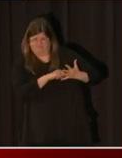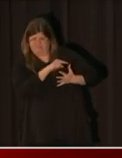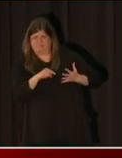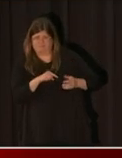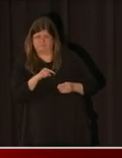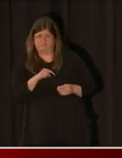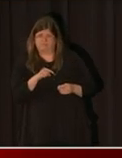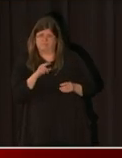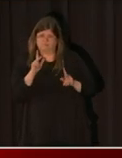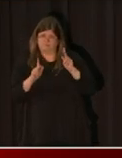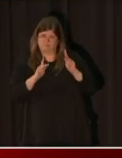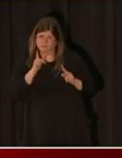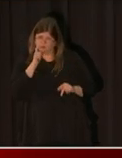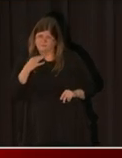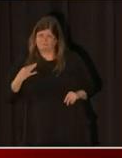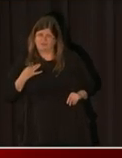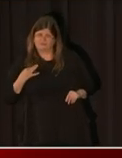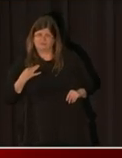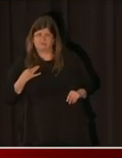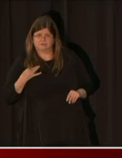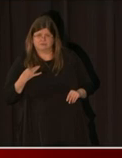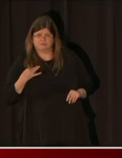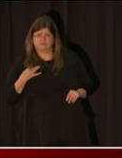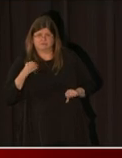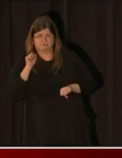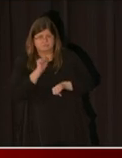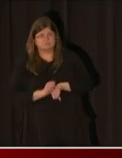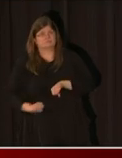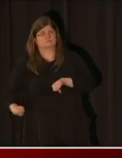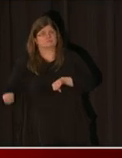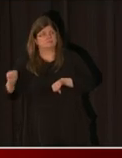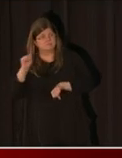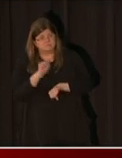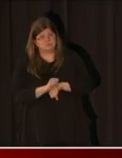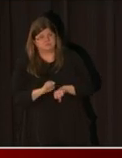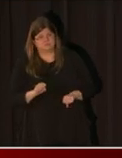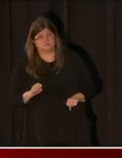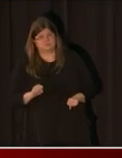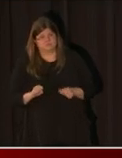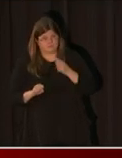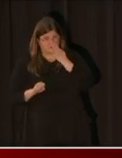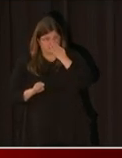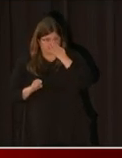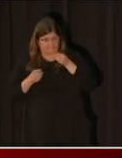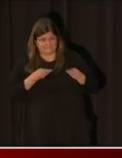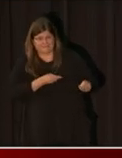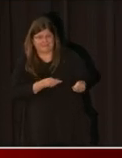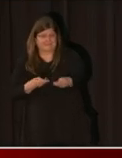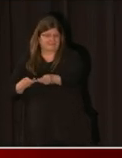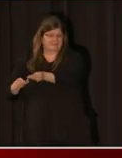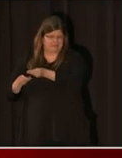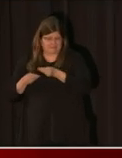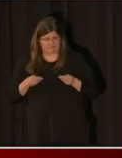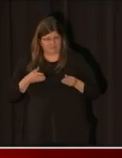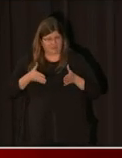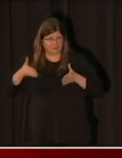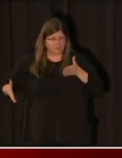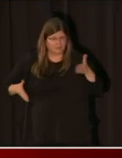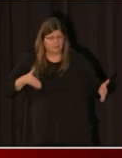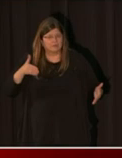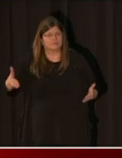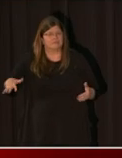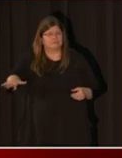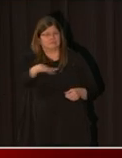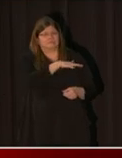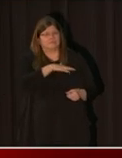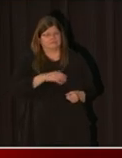volunteers who are working to feed their neighbors. Okay, And so let me explain, we're and here. I went